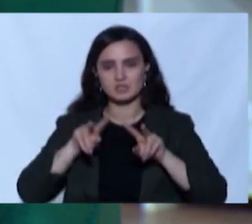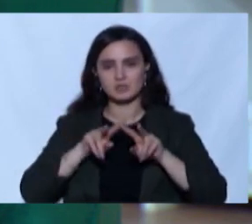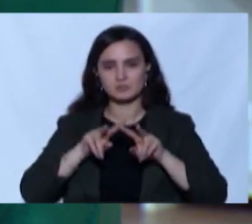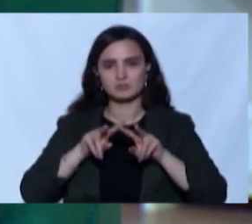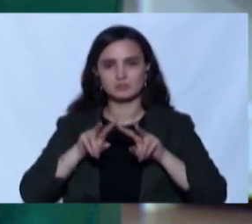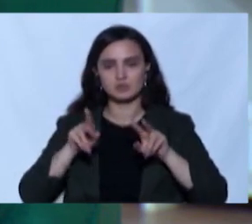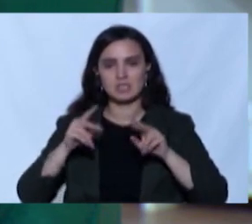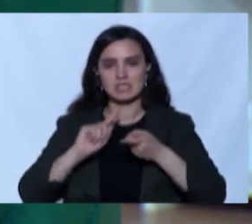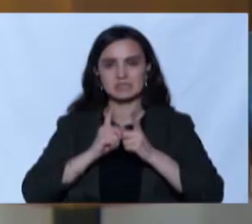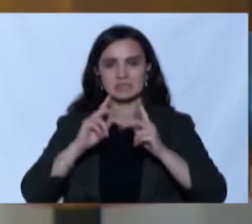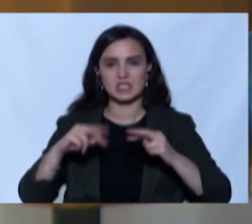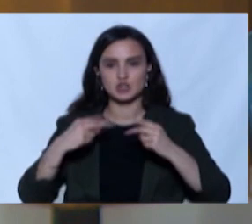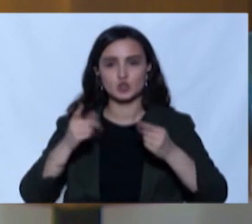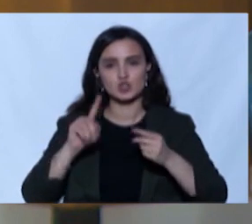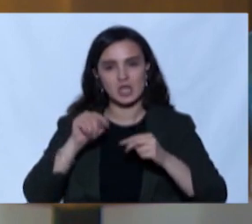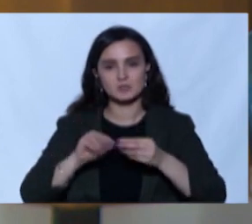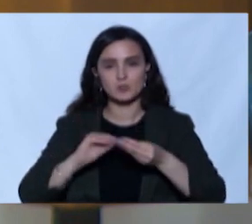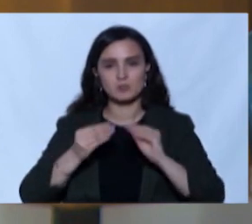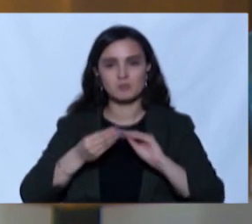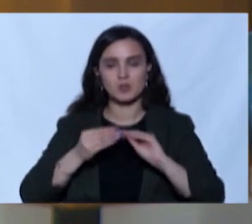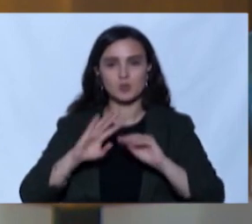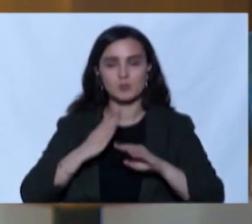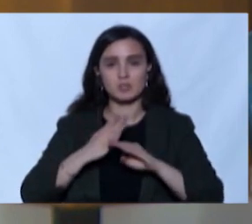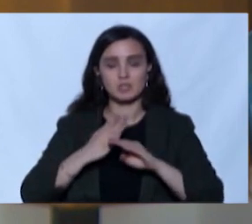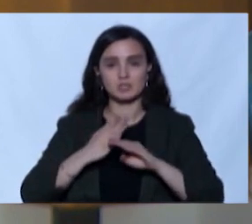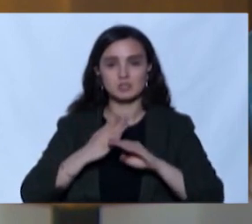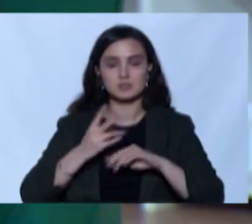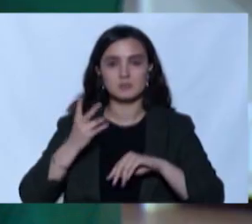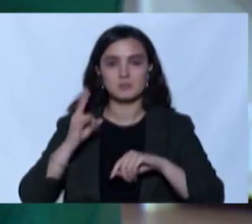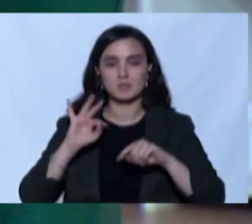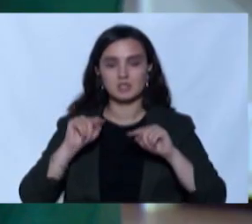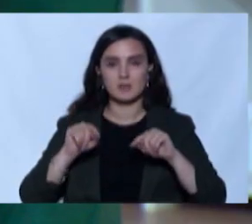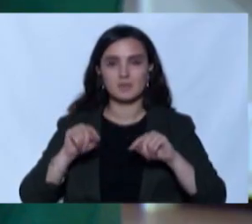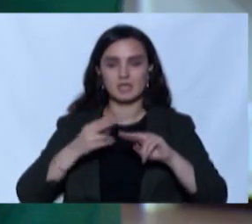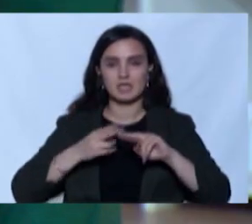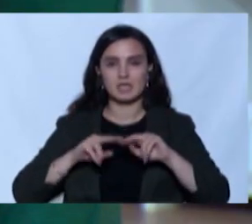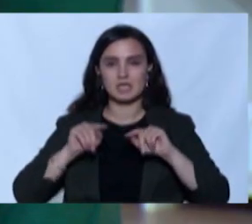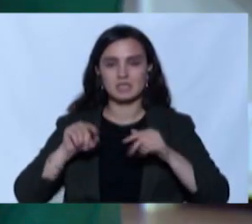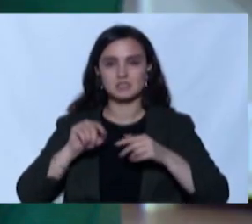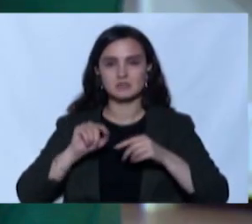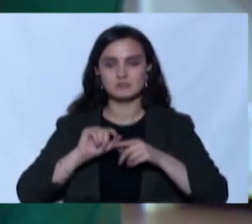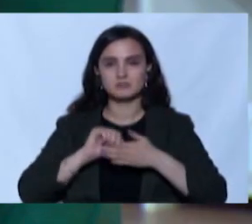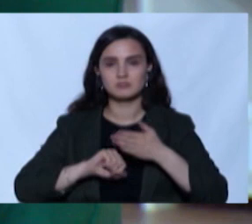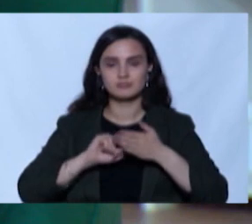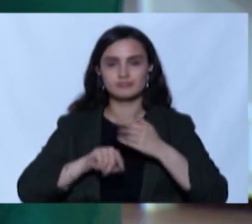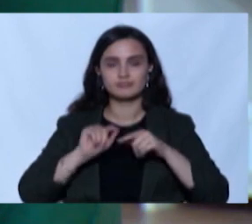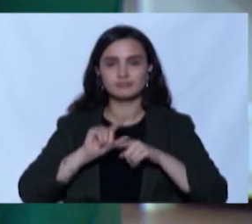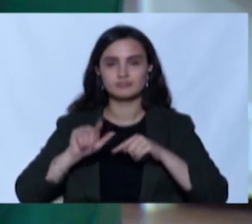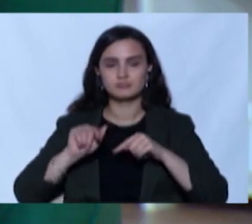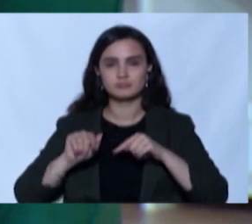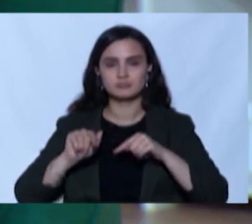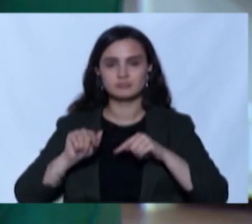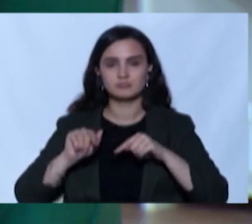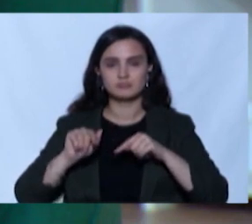in translation. But not only this, it's caused multiple and